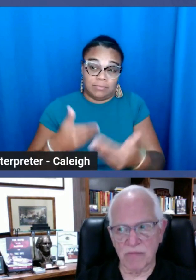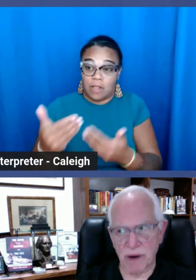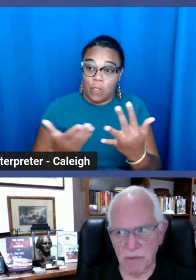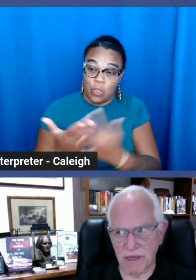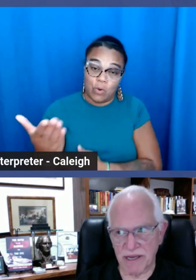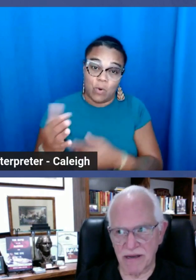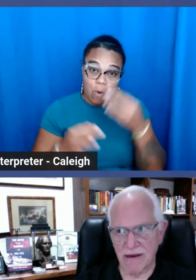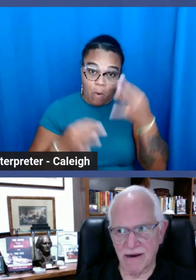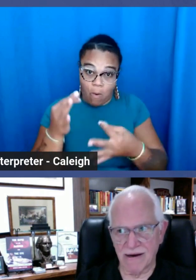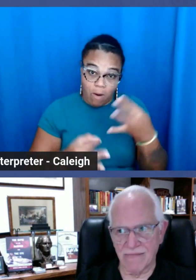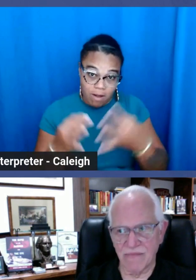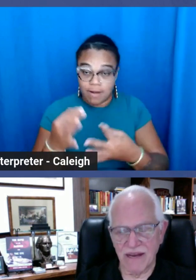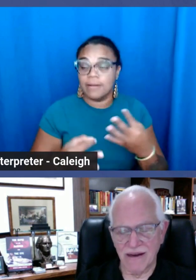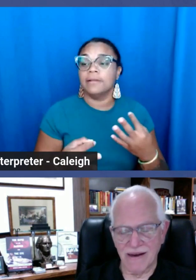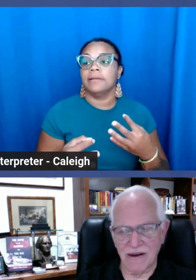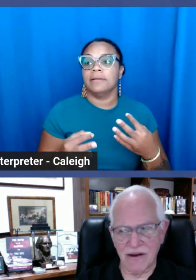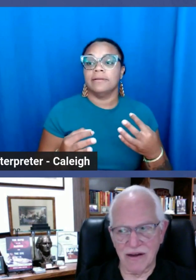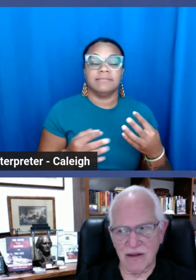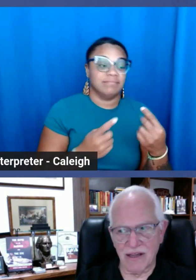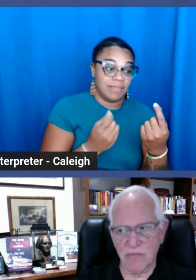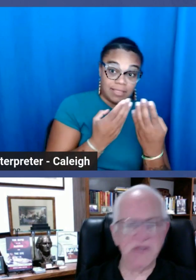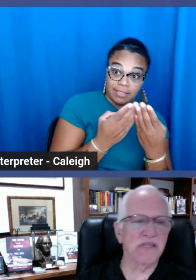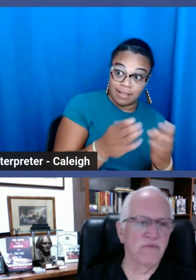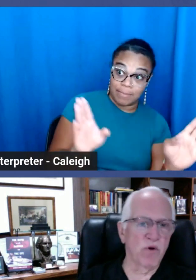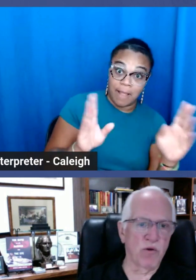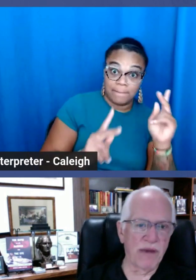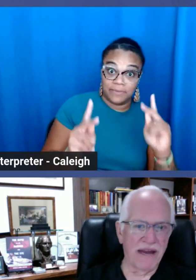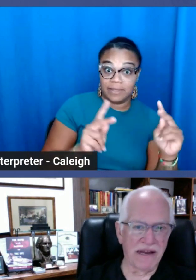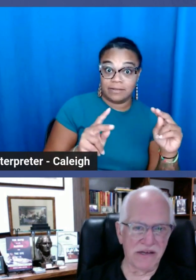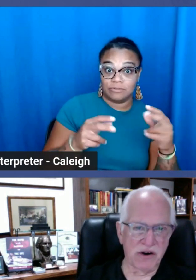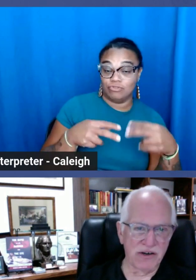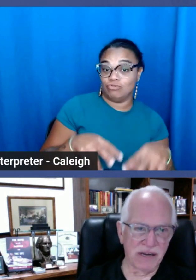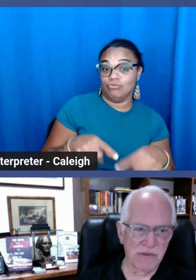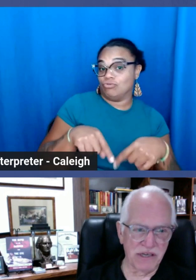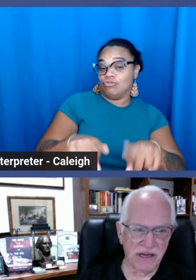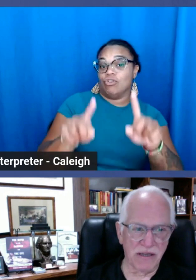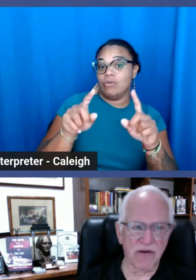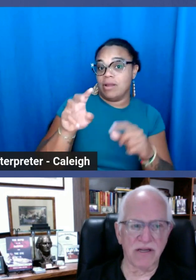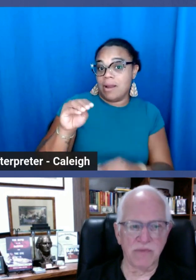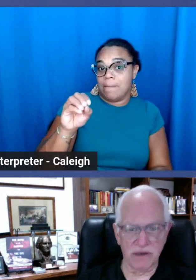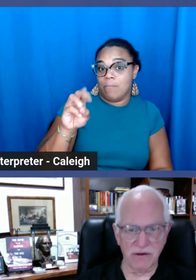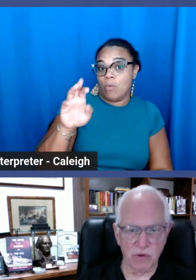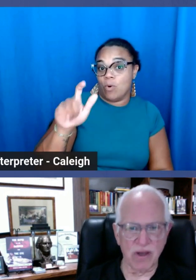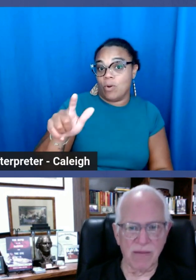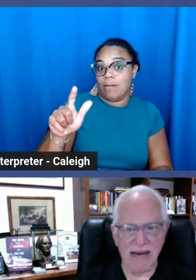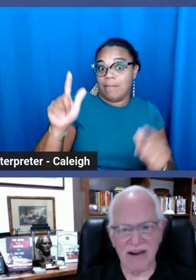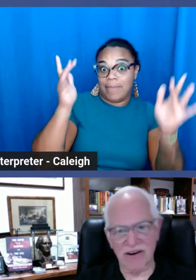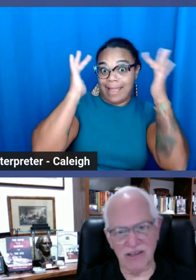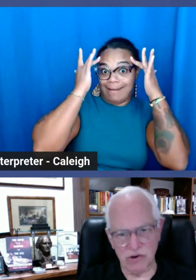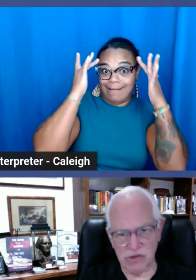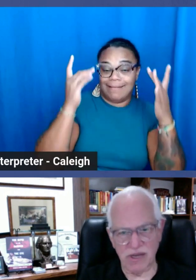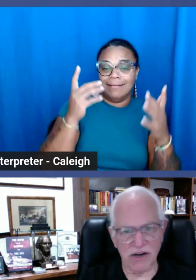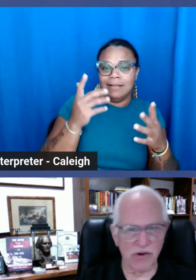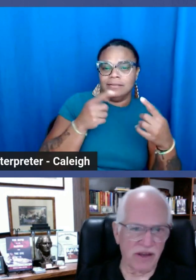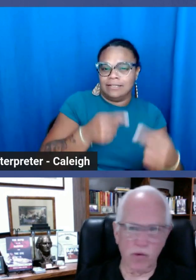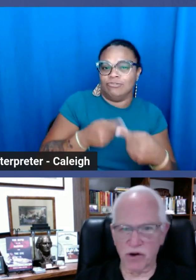The public, in the midst of a moral panic, has a hard time seeing clearly, but looking back on it years later, they wonder what